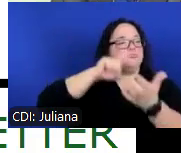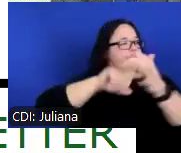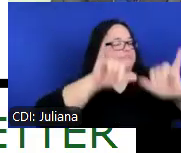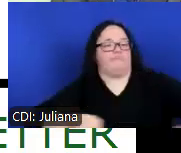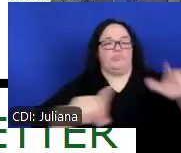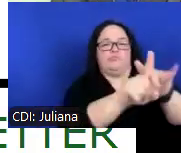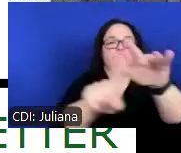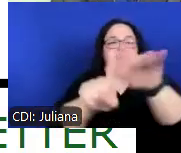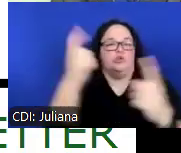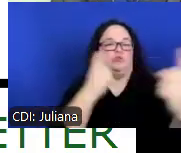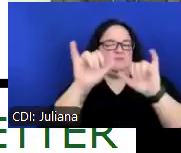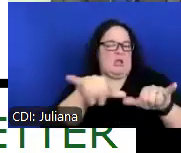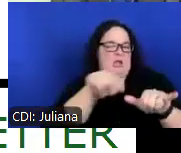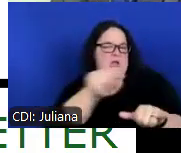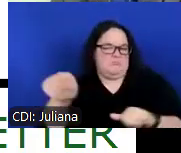add?